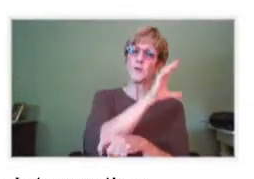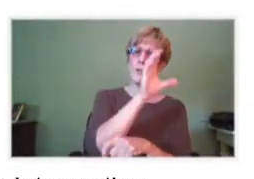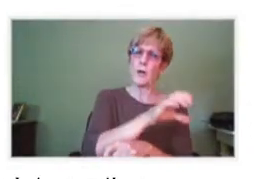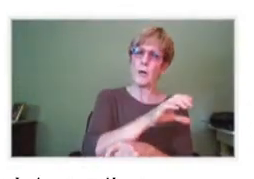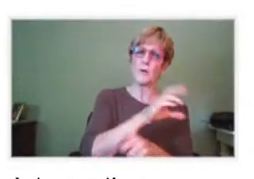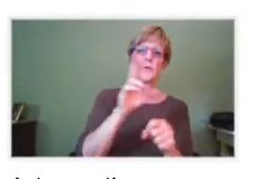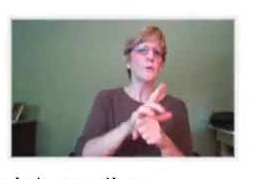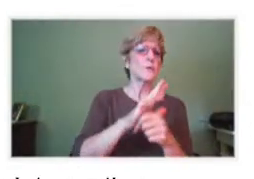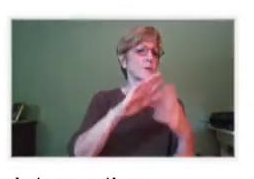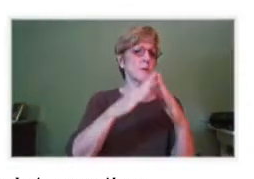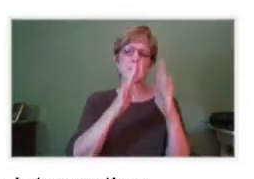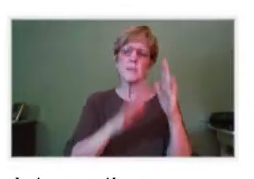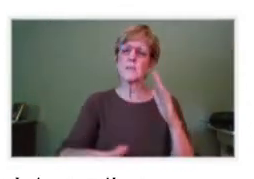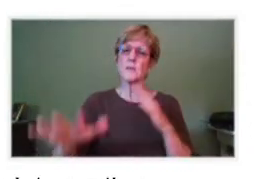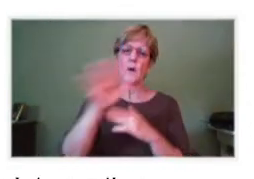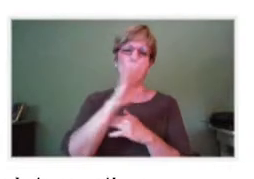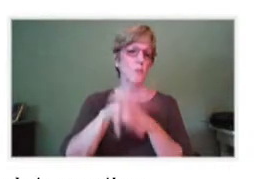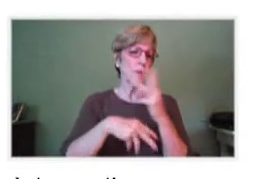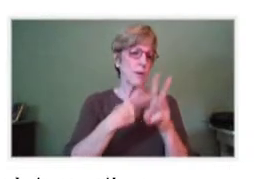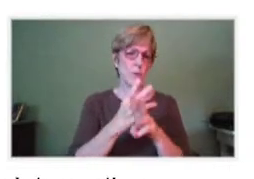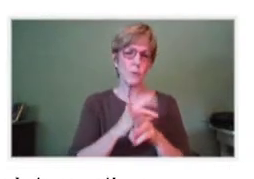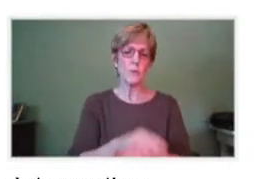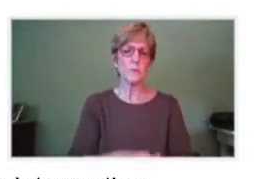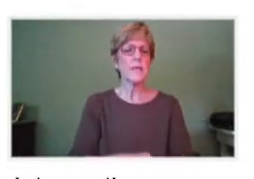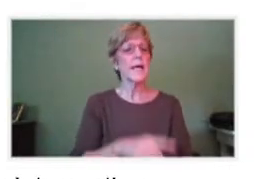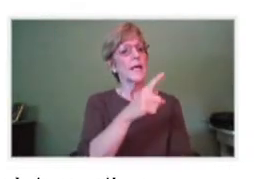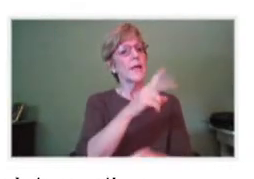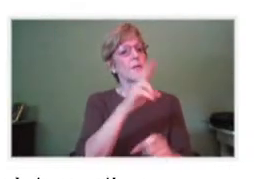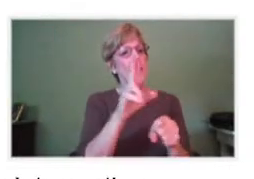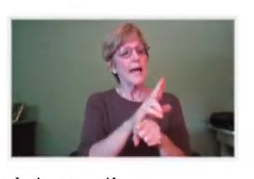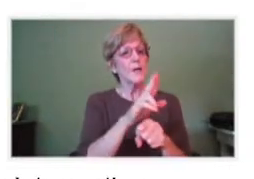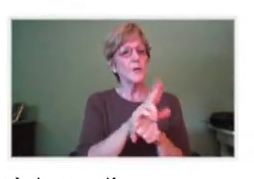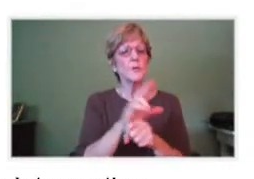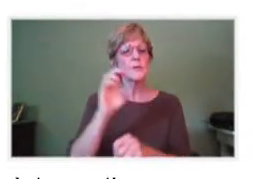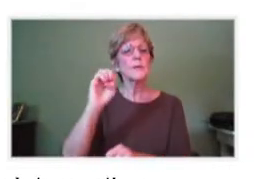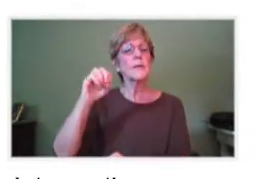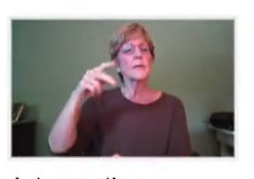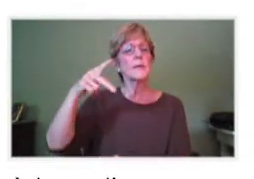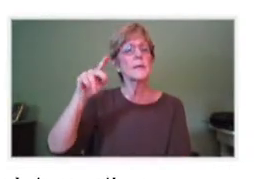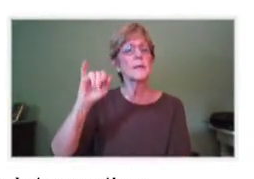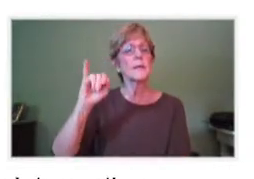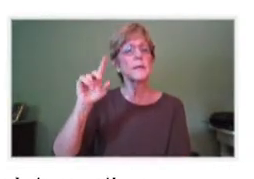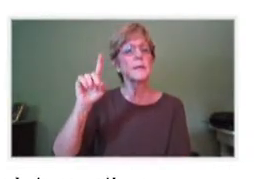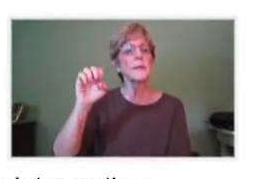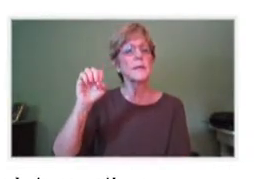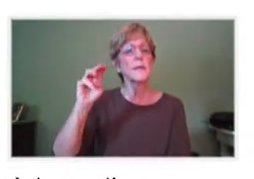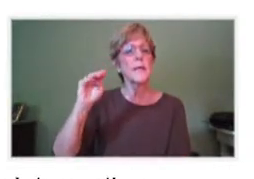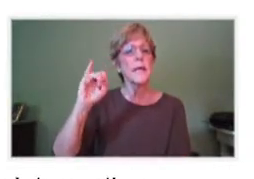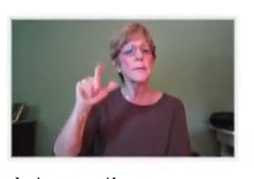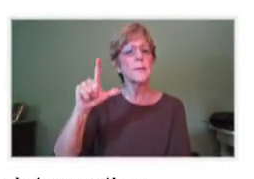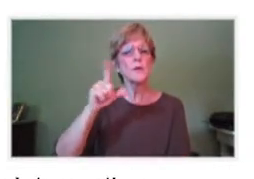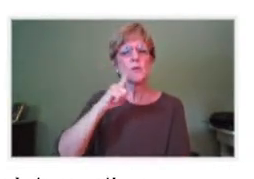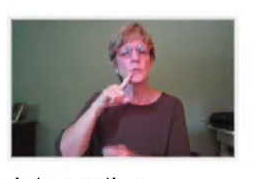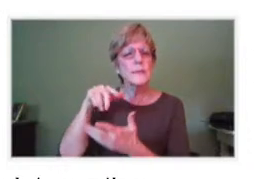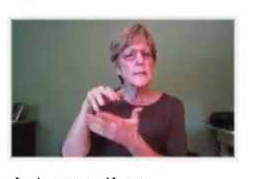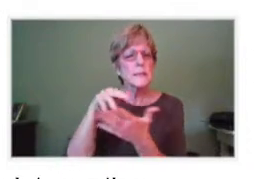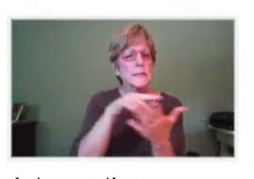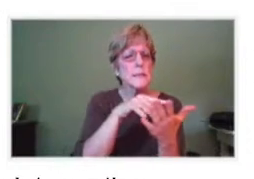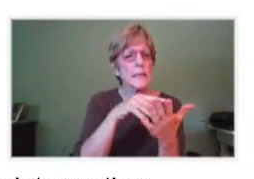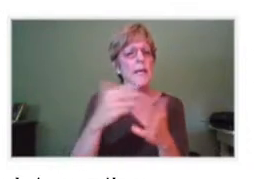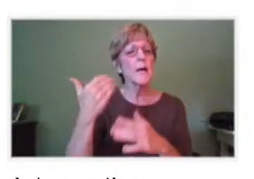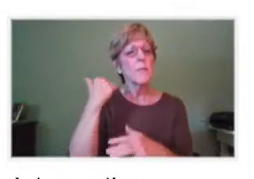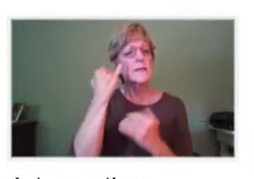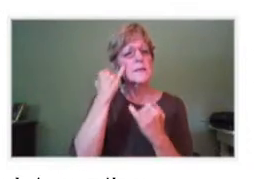cities around the world. It employs an epidemiological approach. So epidemiological approach goes back to this idea